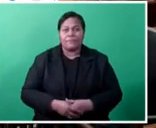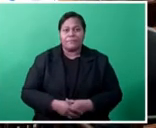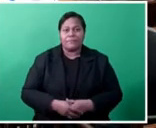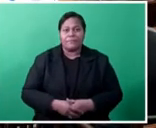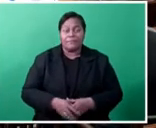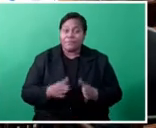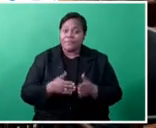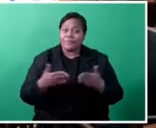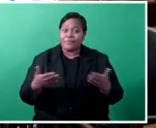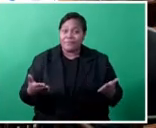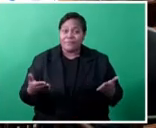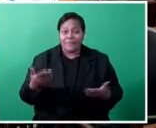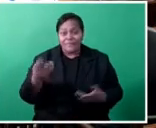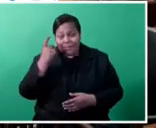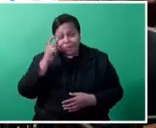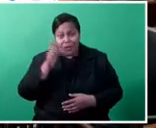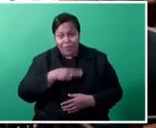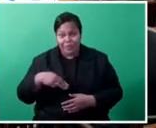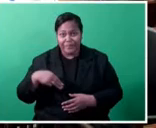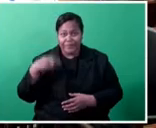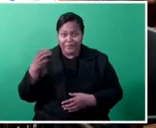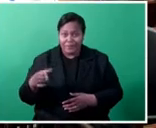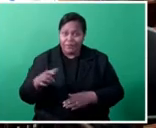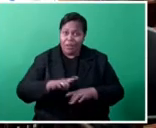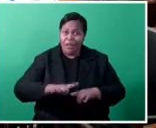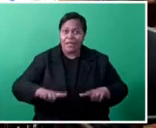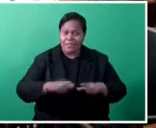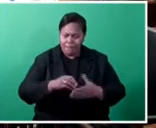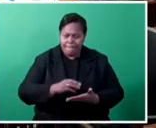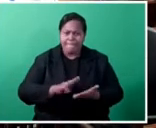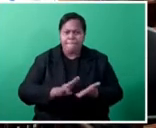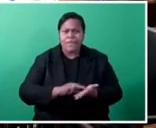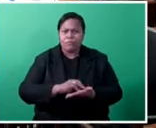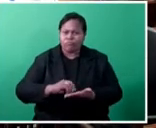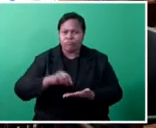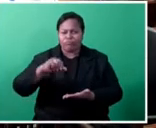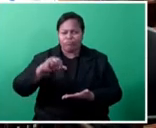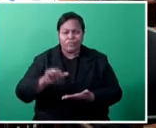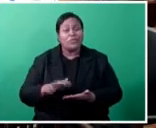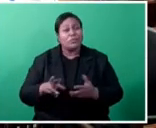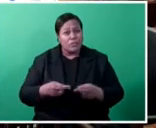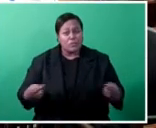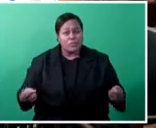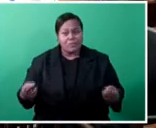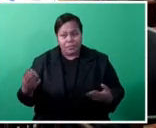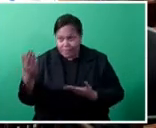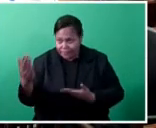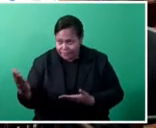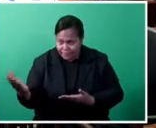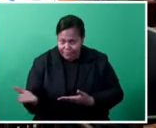I now call upon the Minister for Lands and Mineral Resources, the Honourable Ashneel